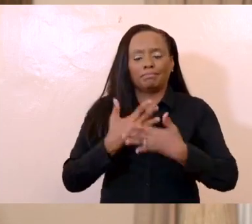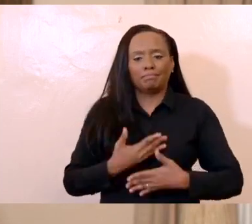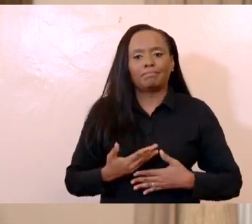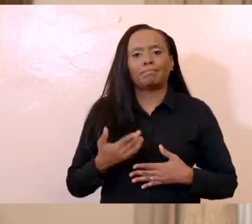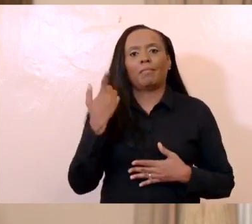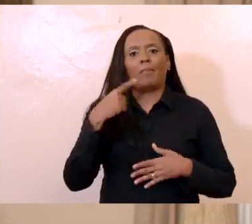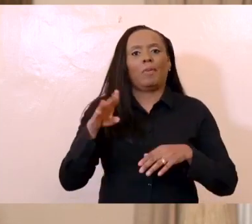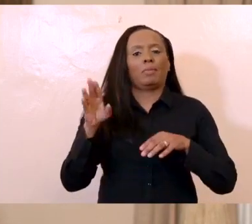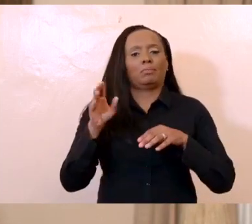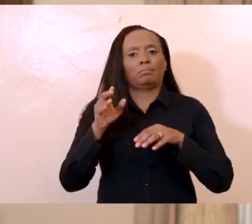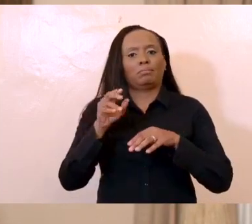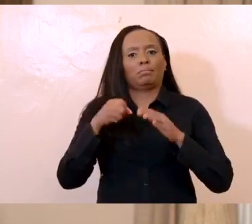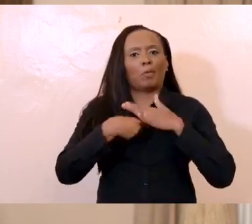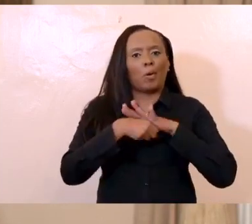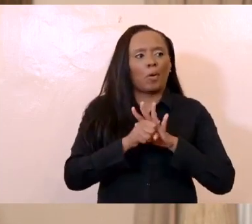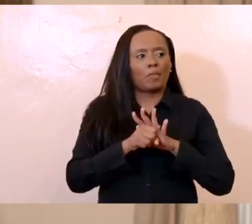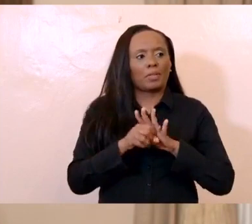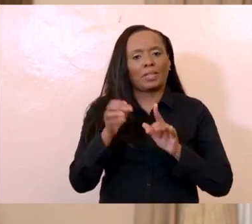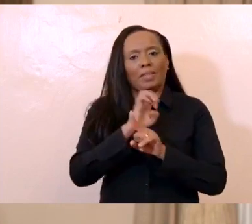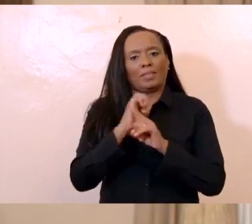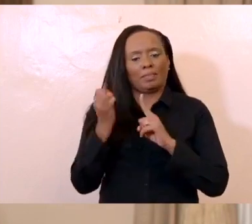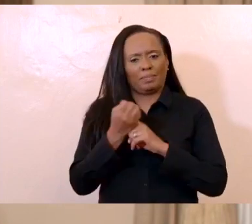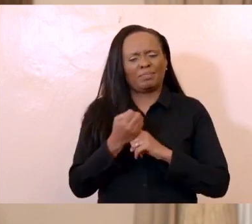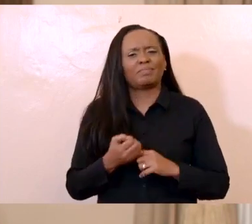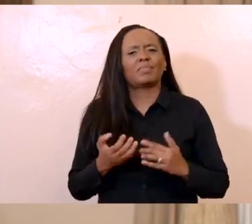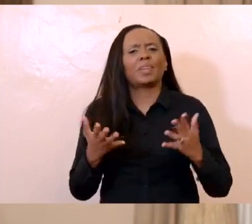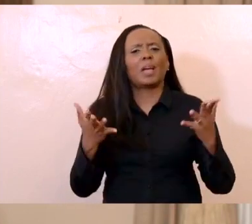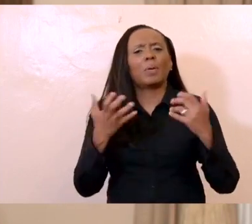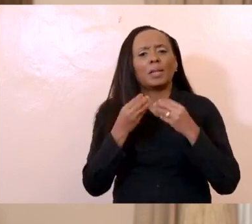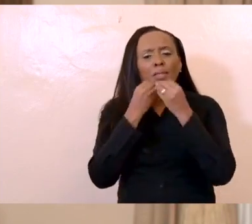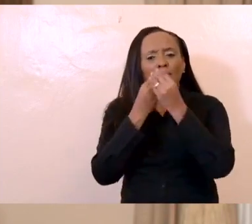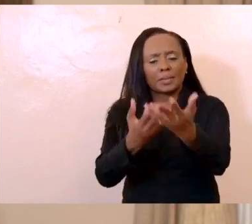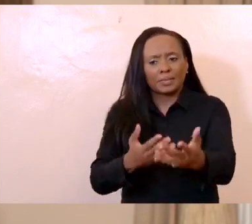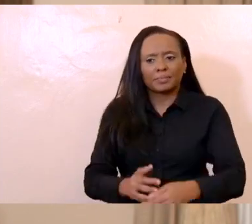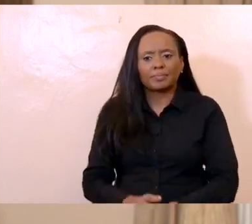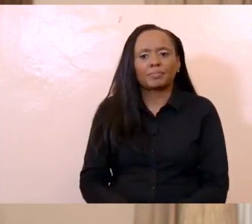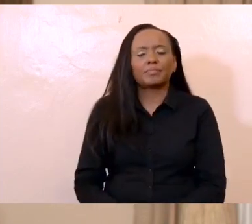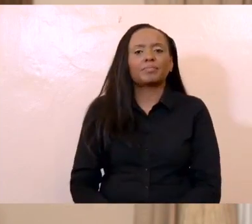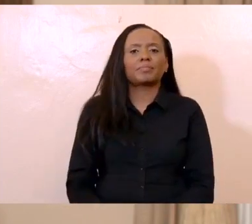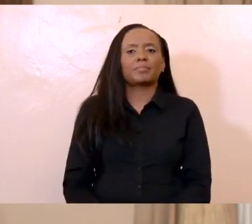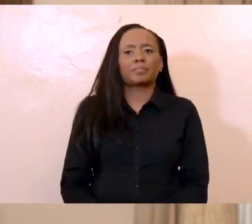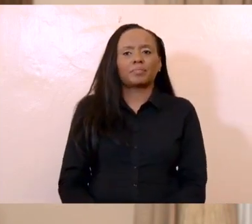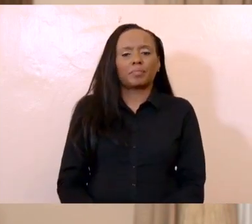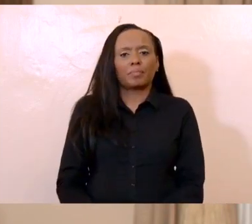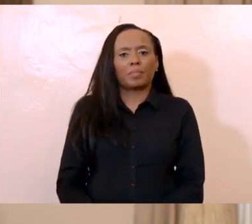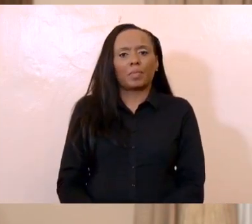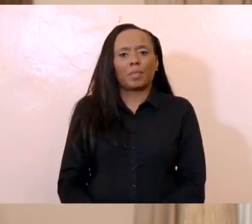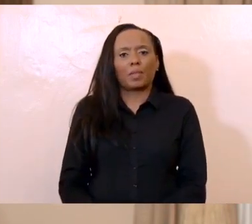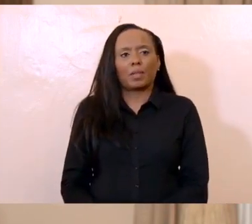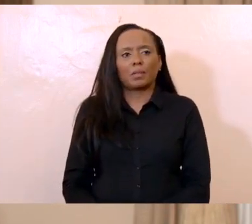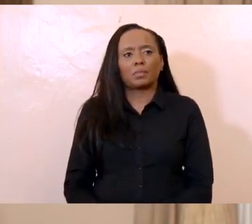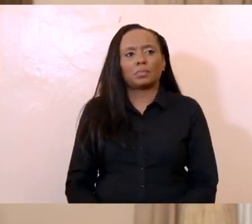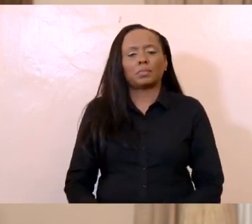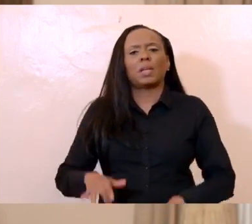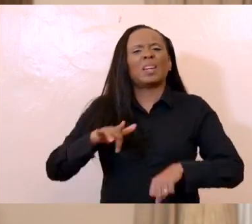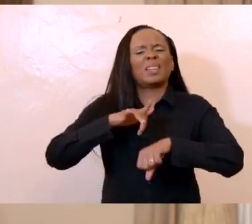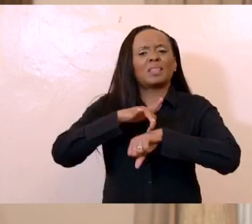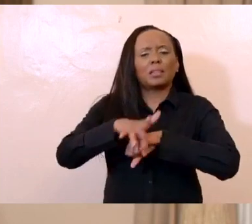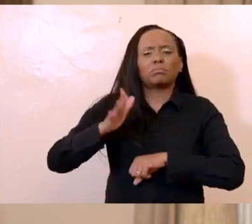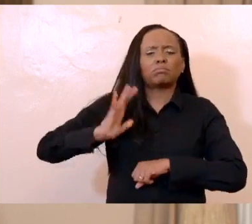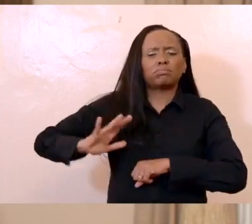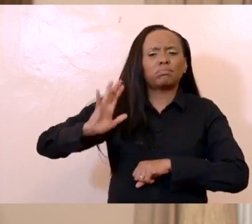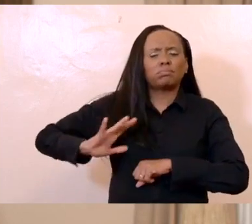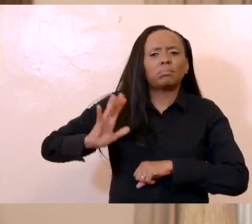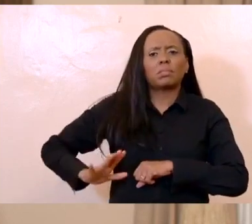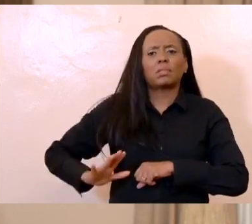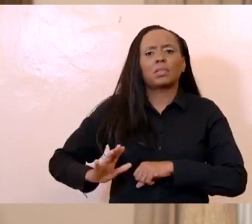COVID environment. I want to remind persons that at the start of the national COVID response, very early on, the Ministry of Health